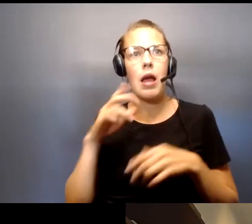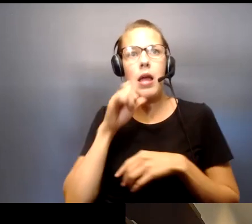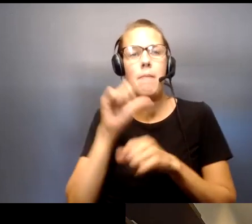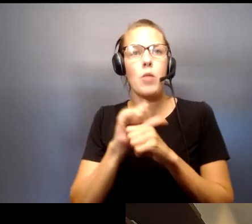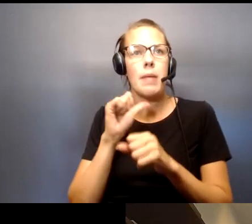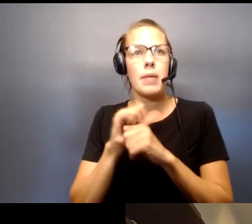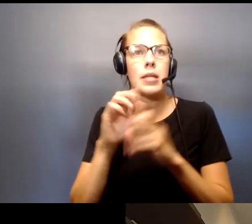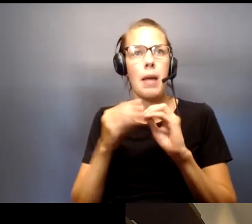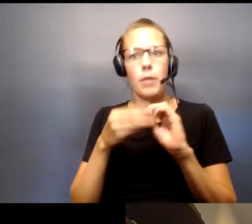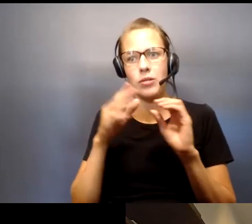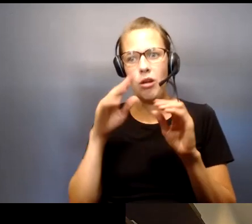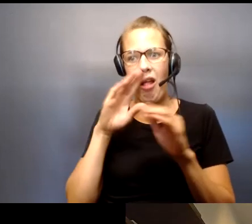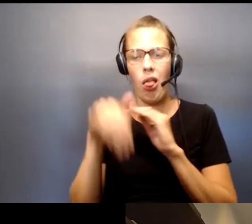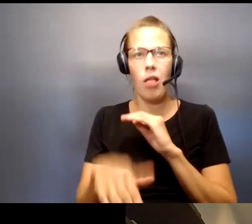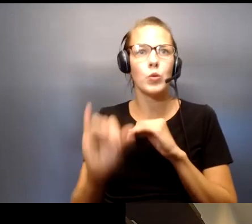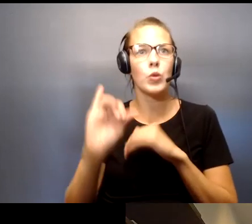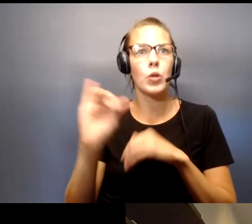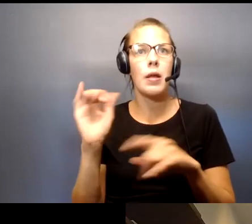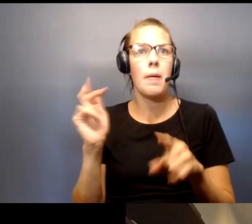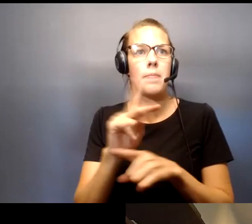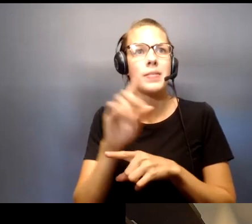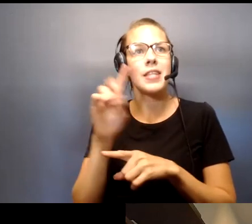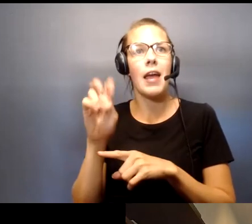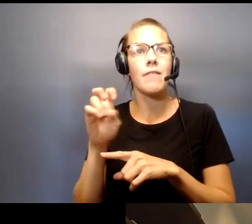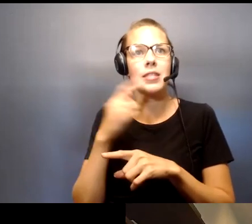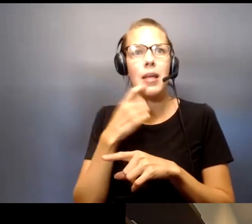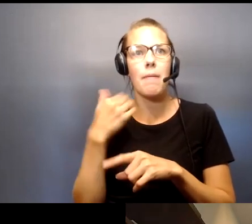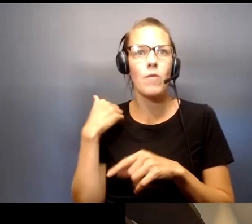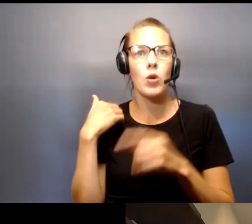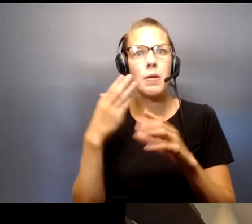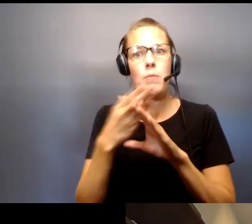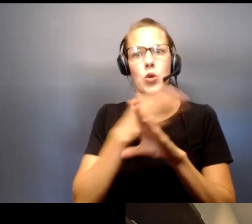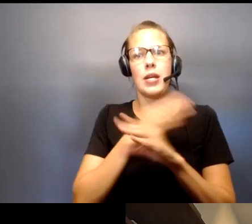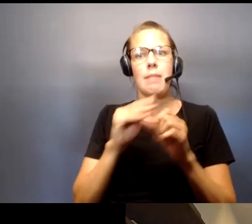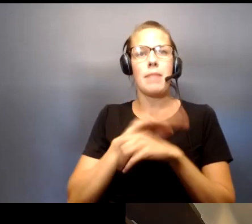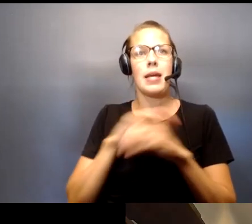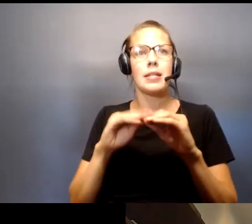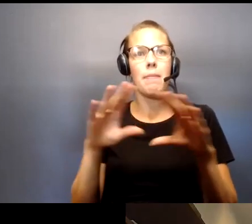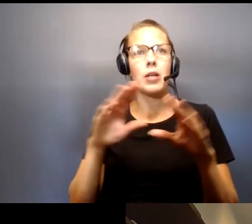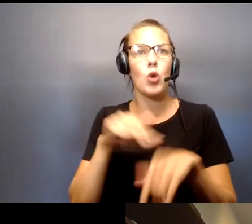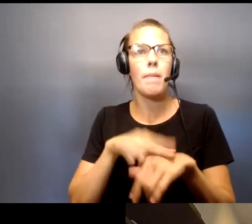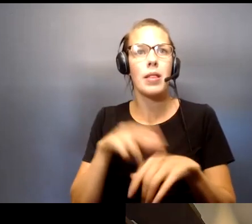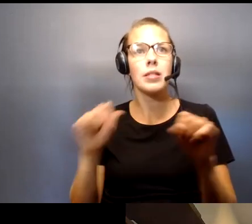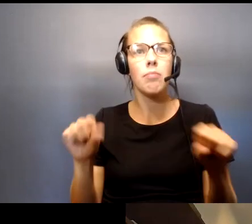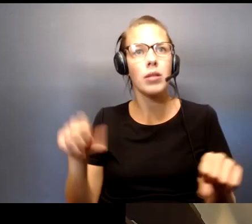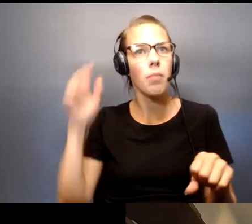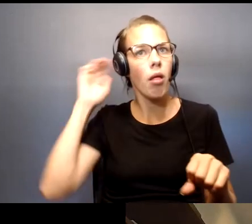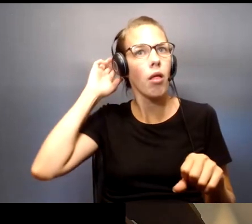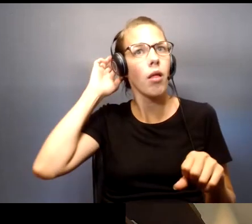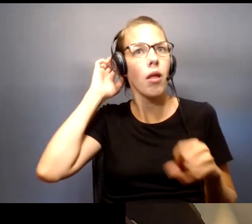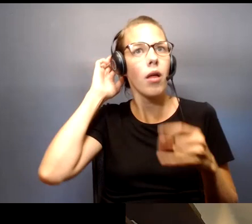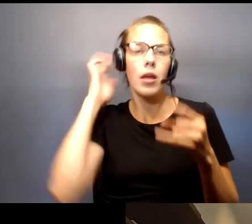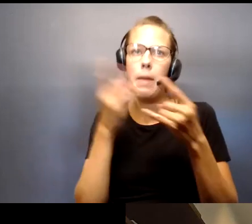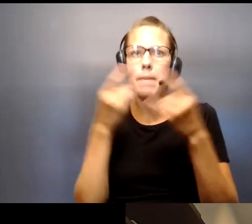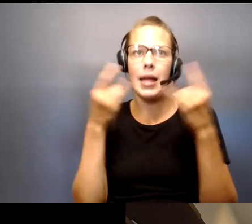happy with. And we'd like to get back to, as Dave said, as much of a pre-pandemic normal as possible. So I'm masking up